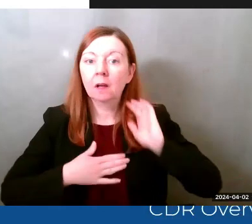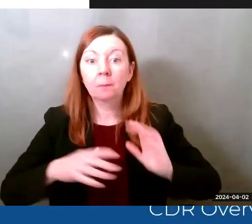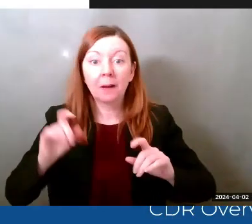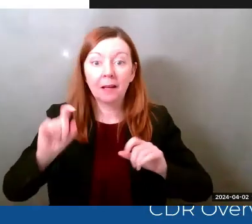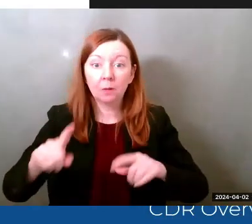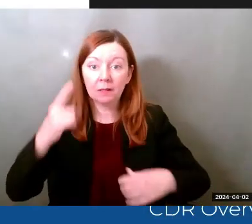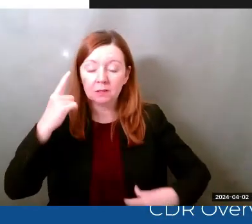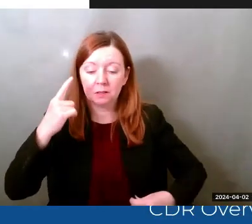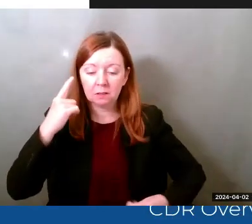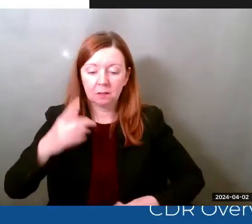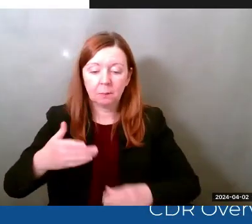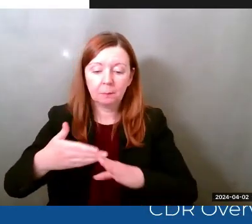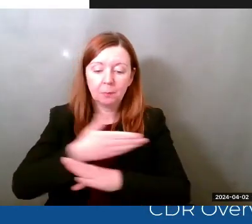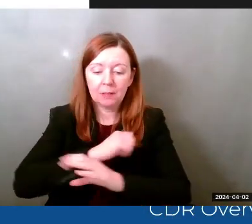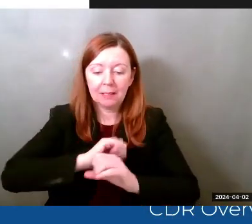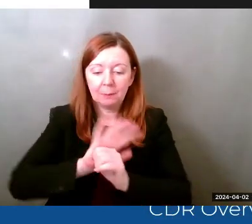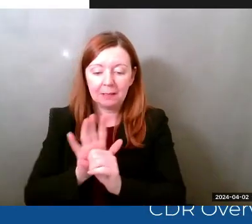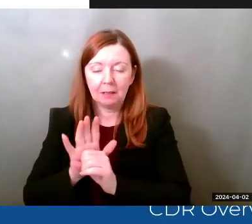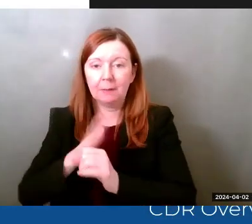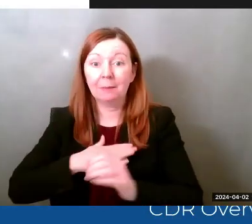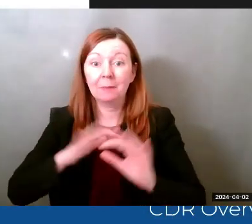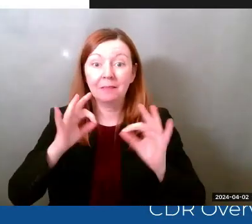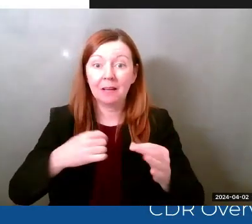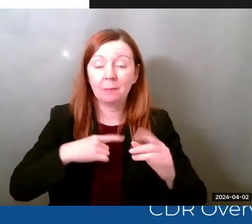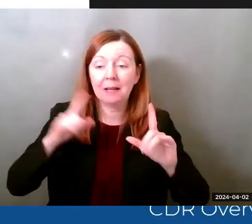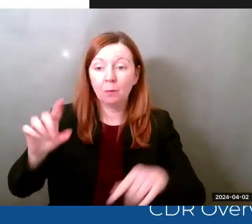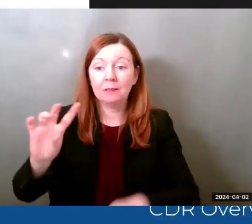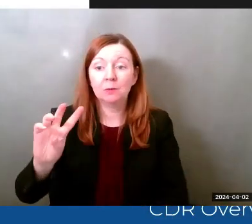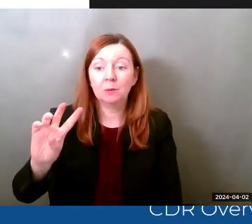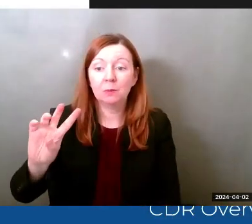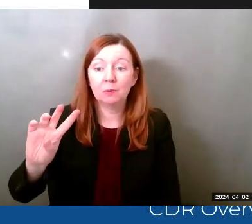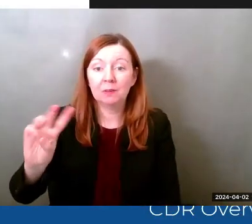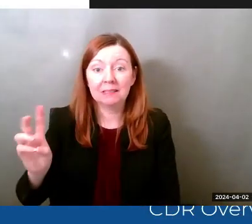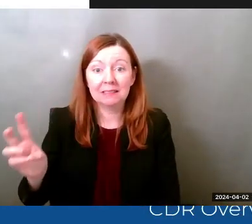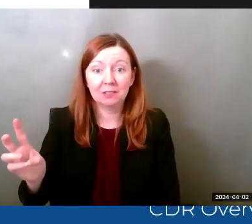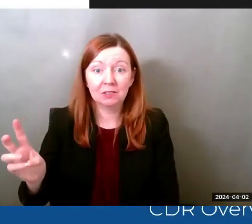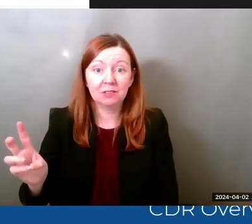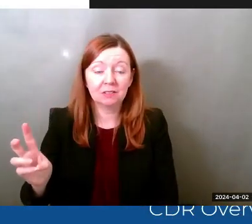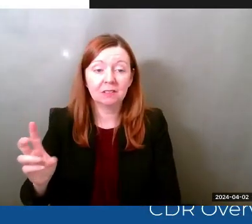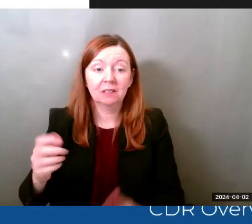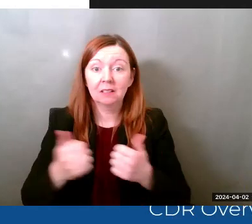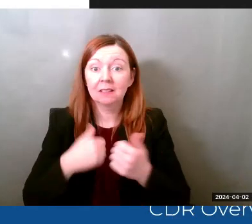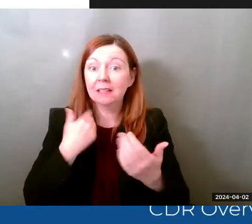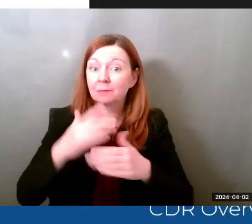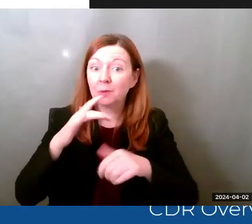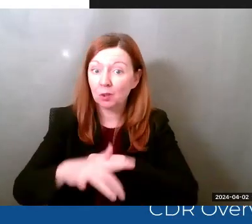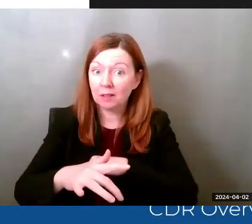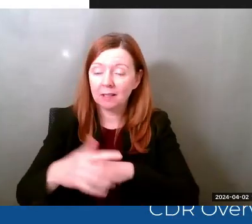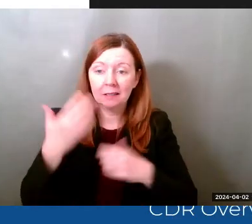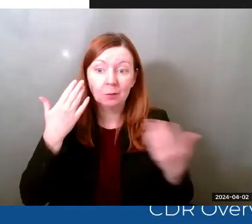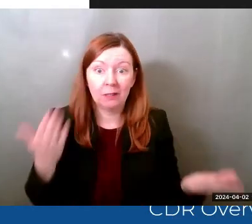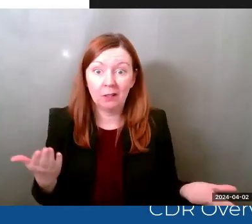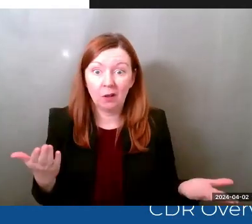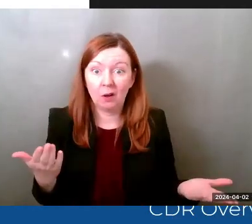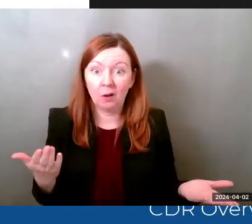like pre-pandemic. My family and I, we went to the Sixers game, and we got there early, and we didn't know, that they had